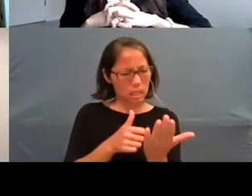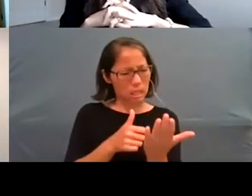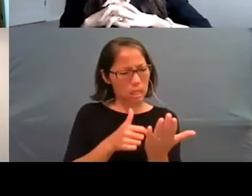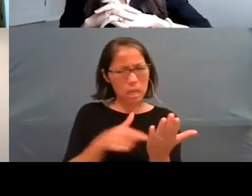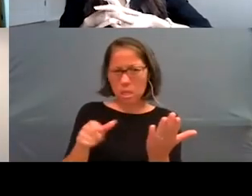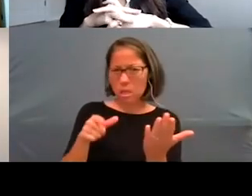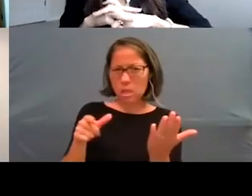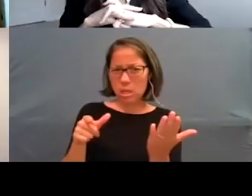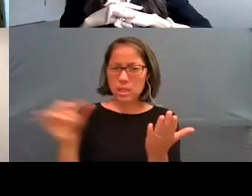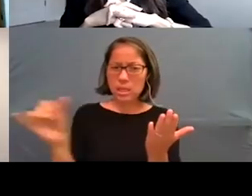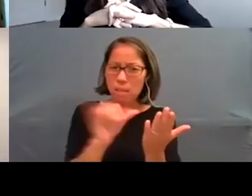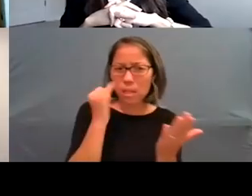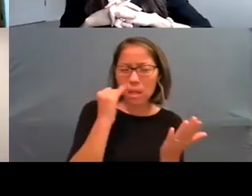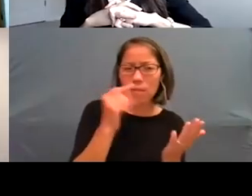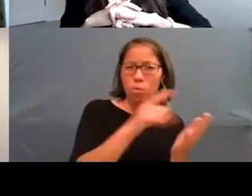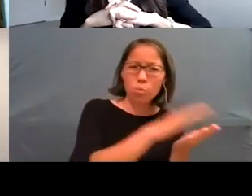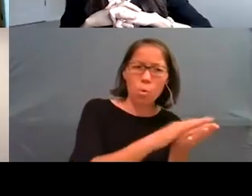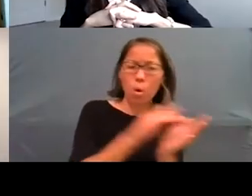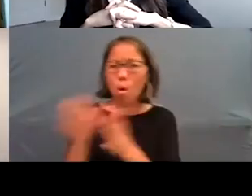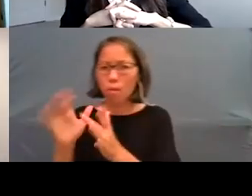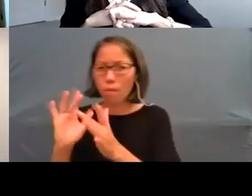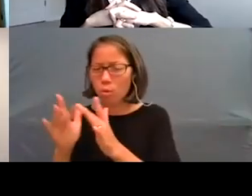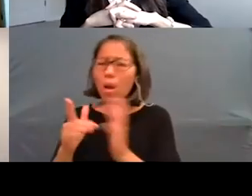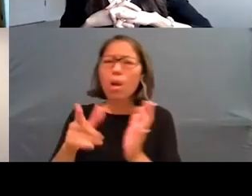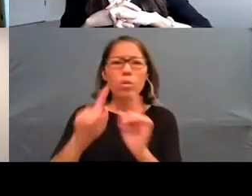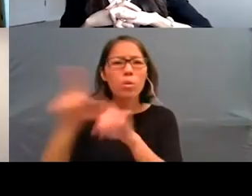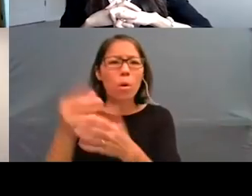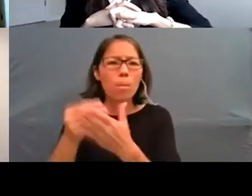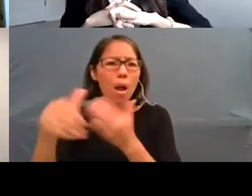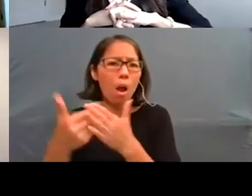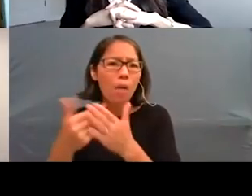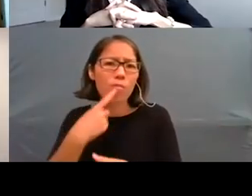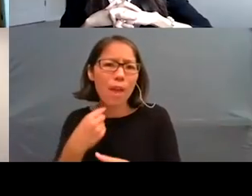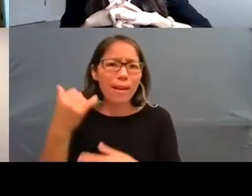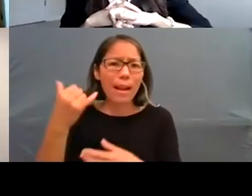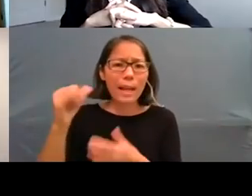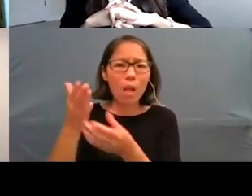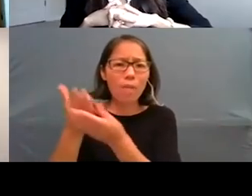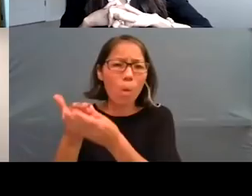yellow folders and 3-inch binders, and what type of supplies should you be looking at?